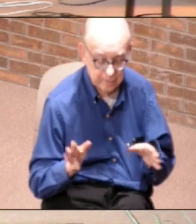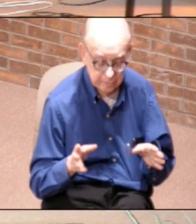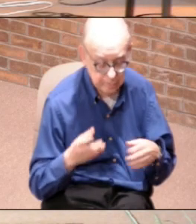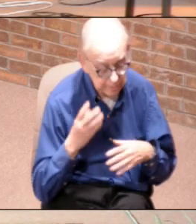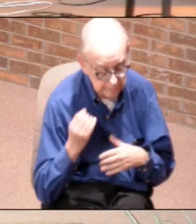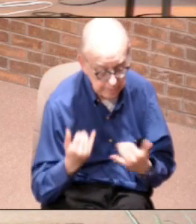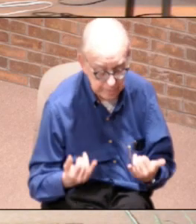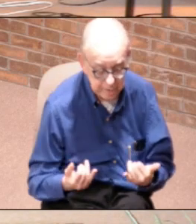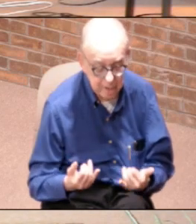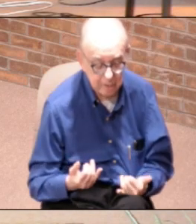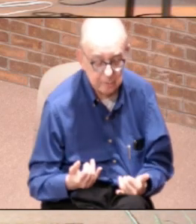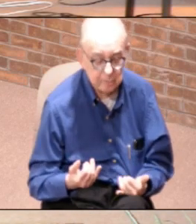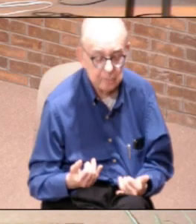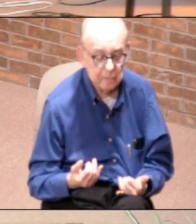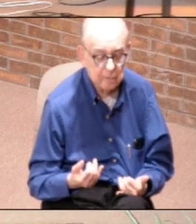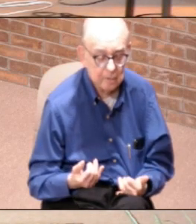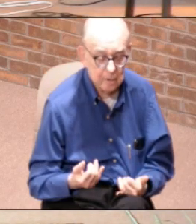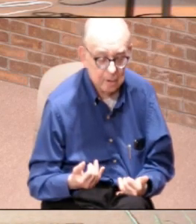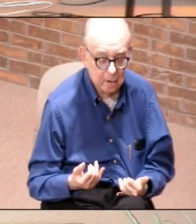having.